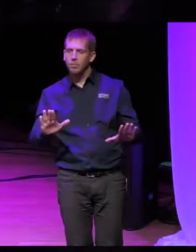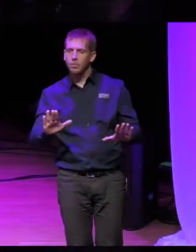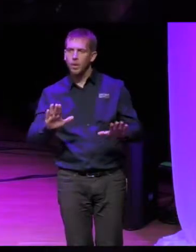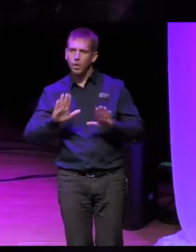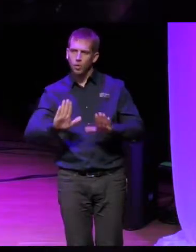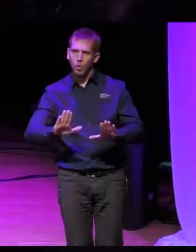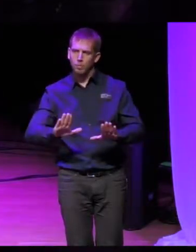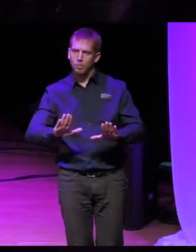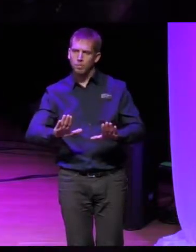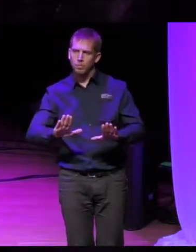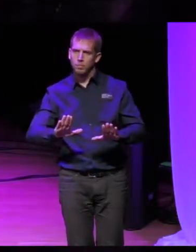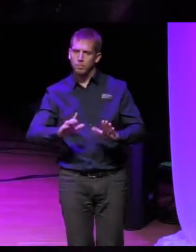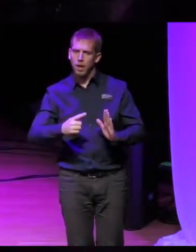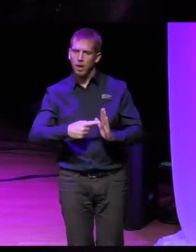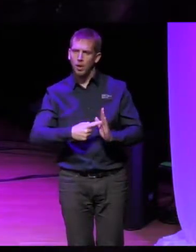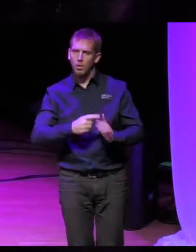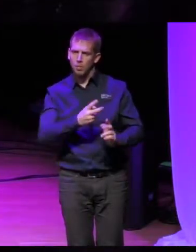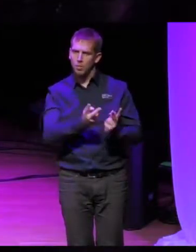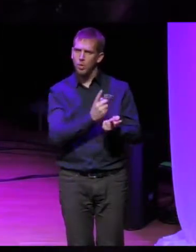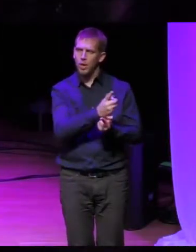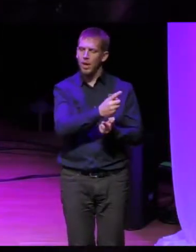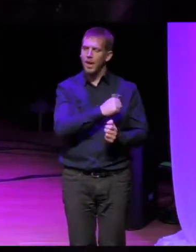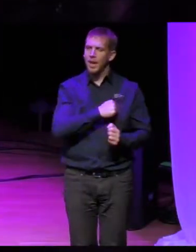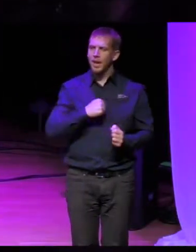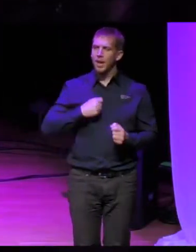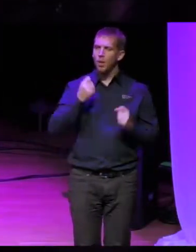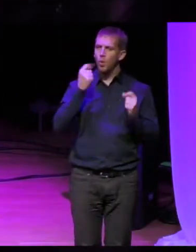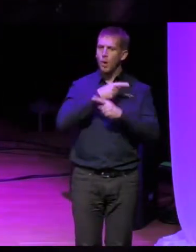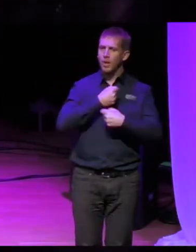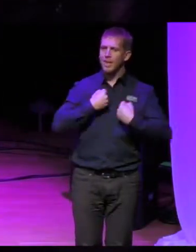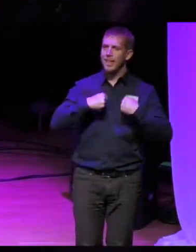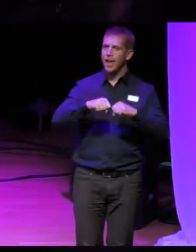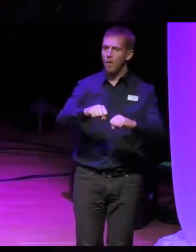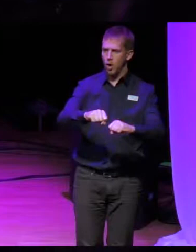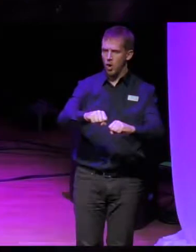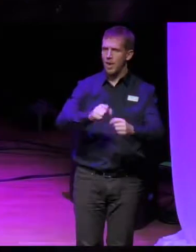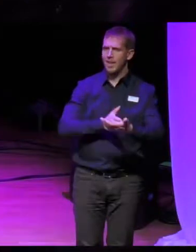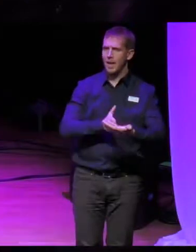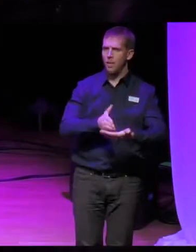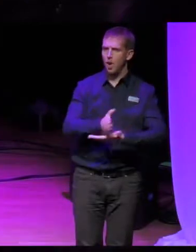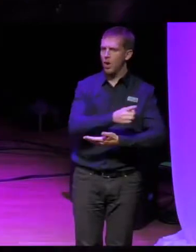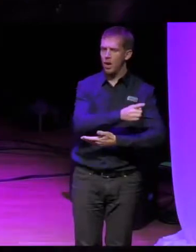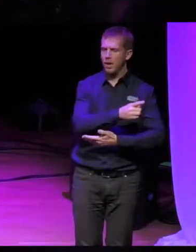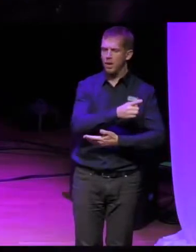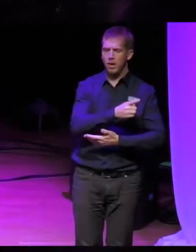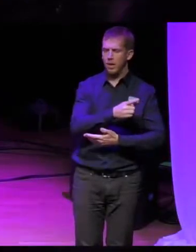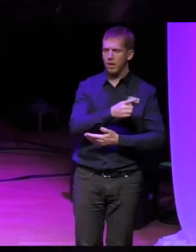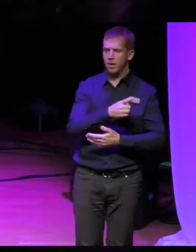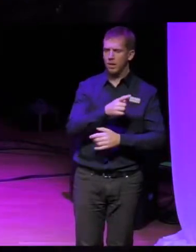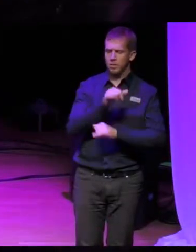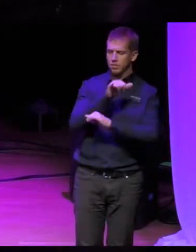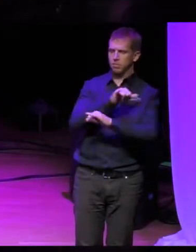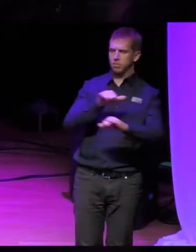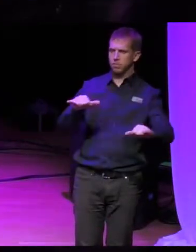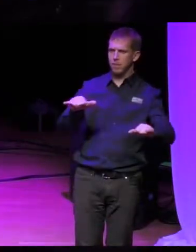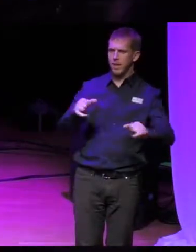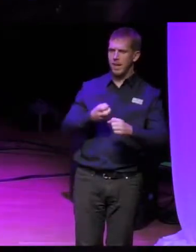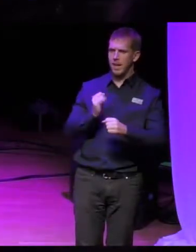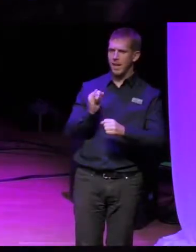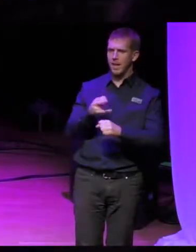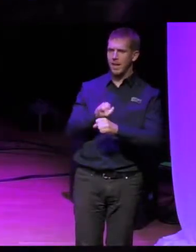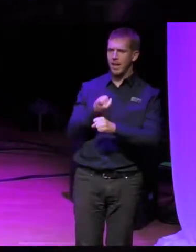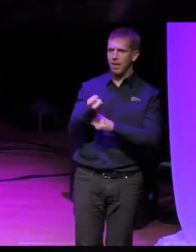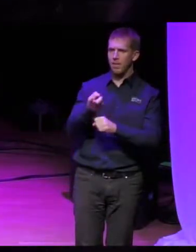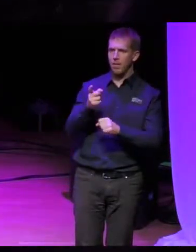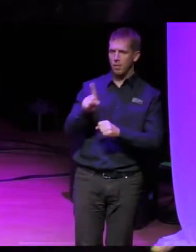couldn't implement the travel ban. That was the first action. And the stay was put in place while the